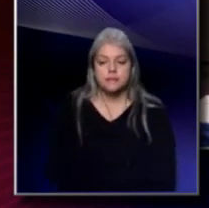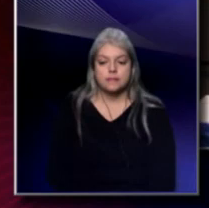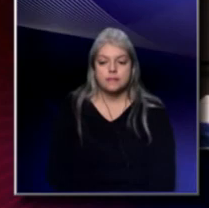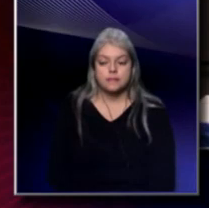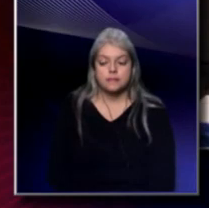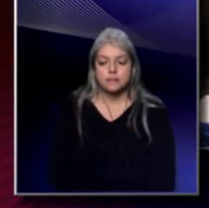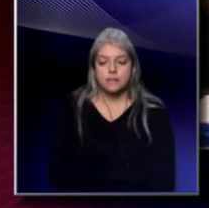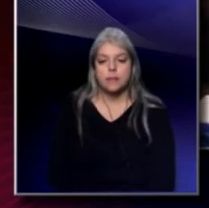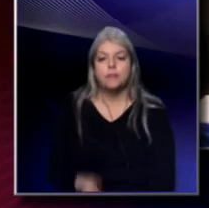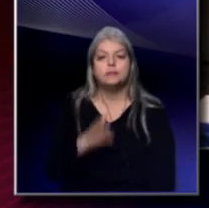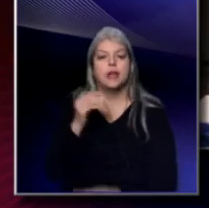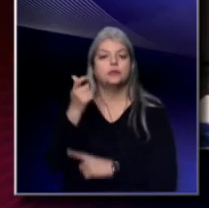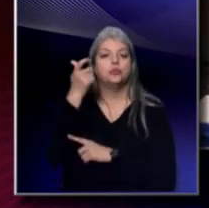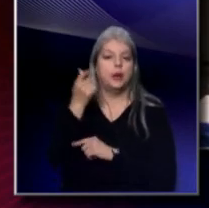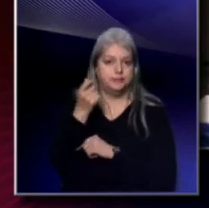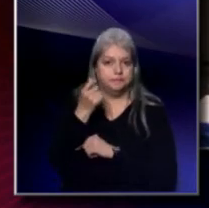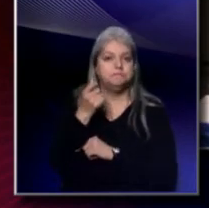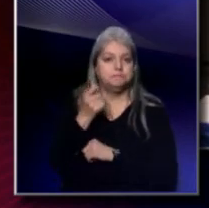and the grant.